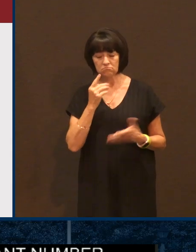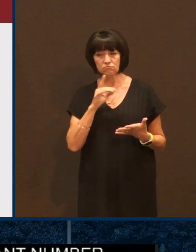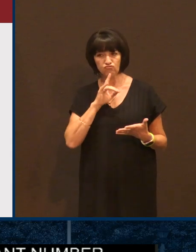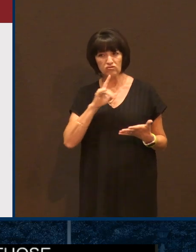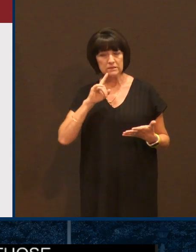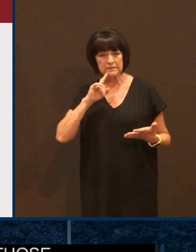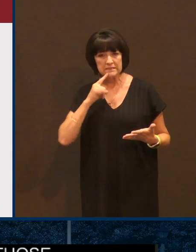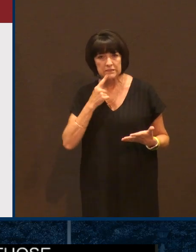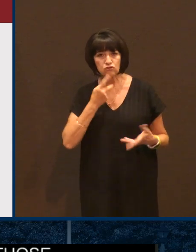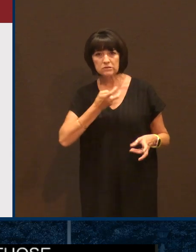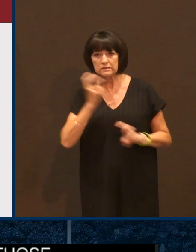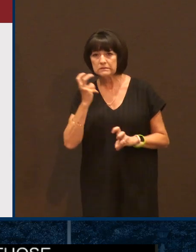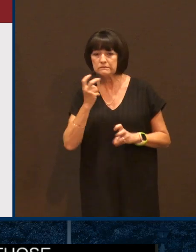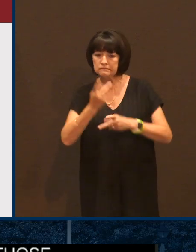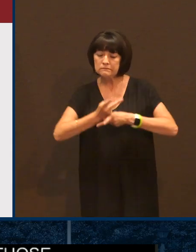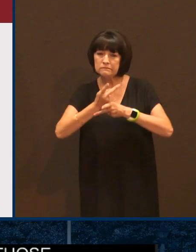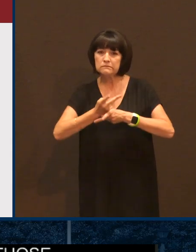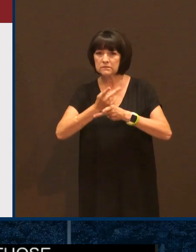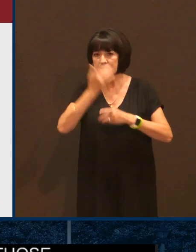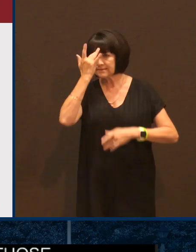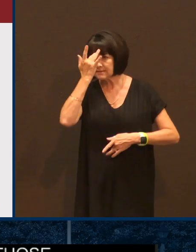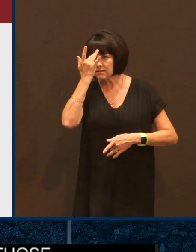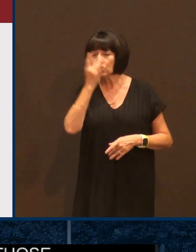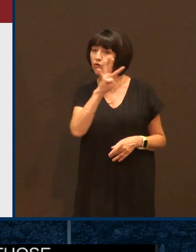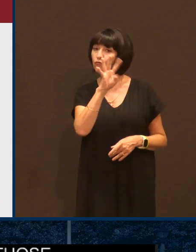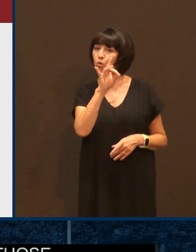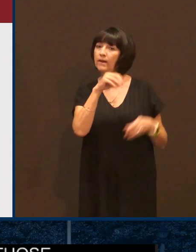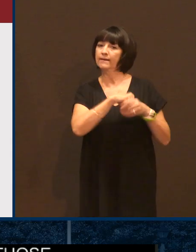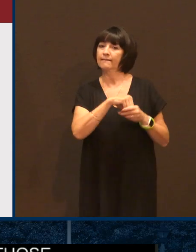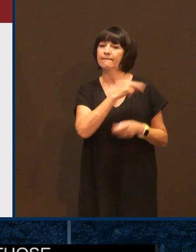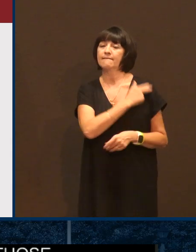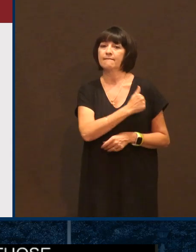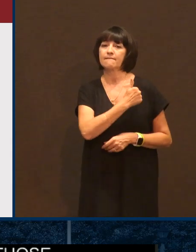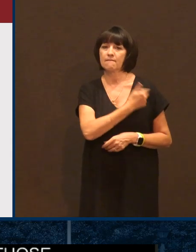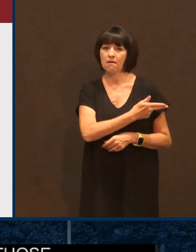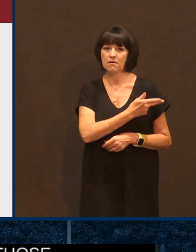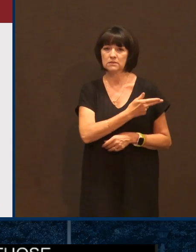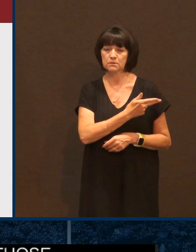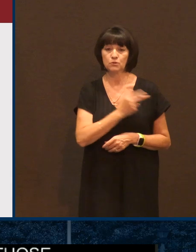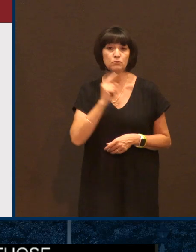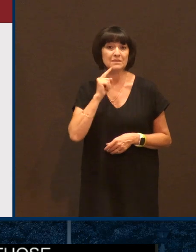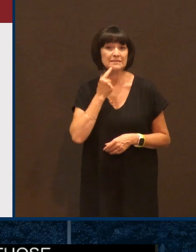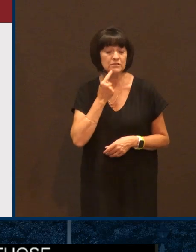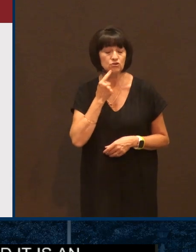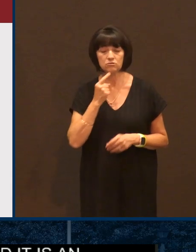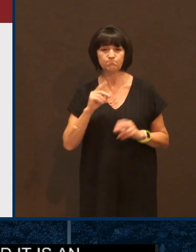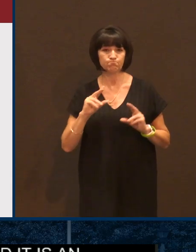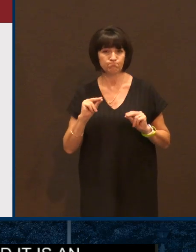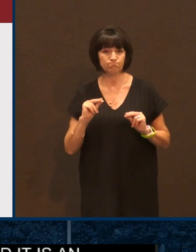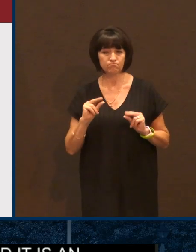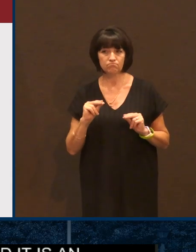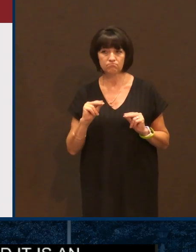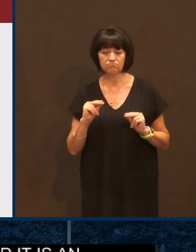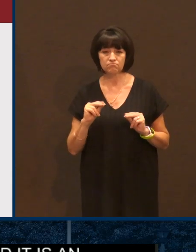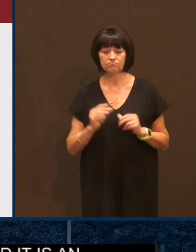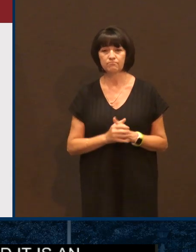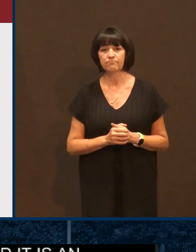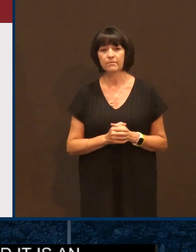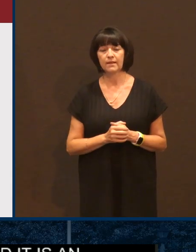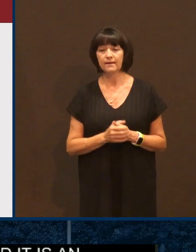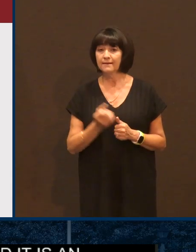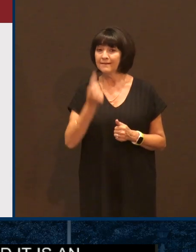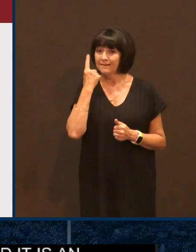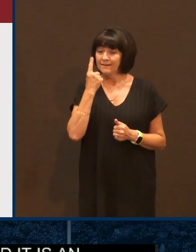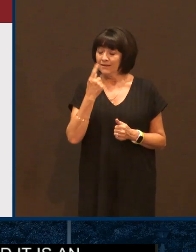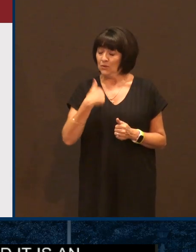an indicator of the seriousness of the illness that people are getting in our state. One of the things that we know, and it's a little bit sobering, is